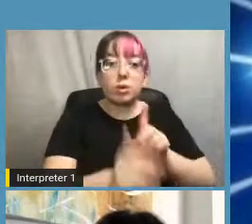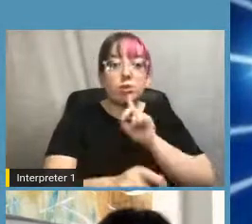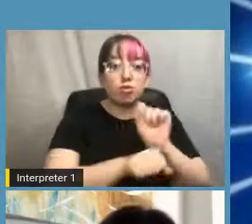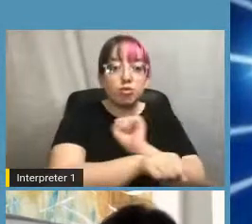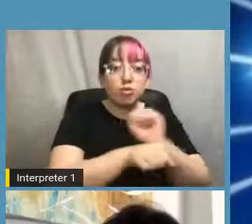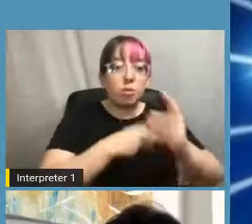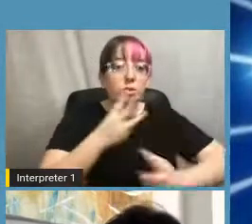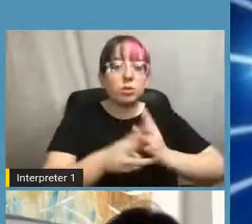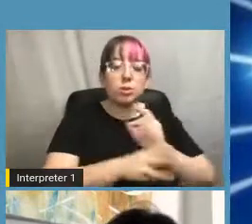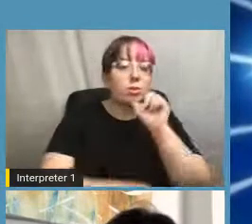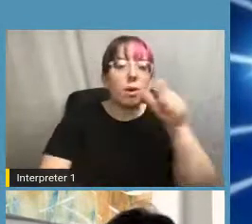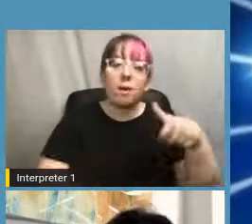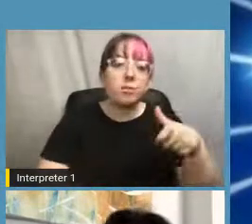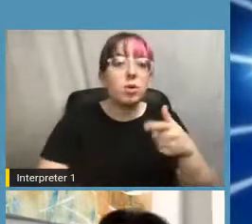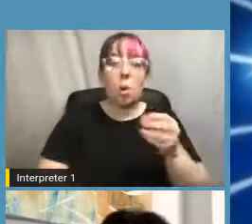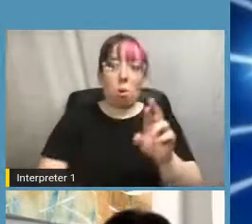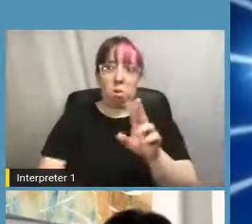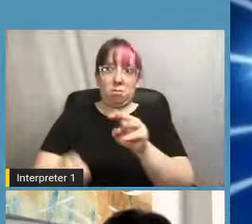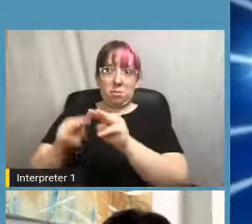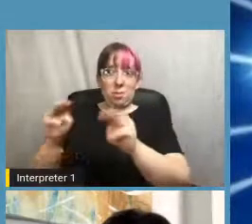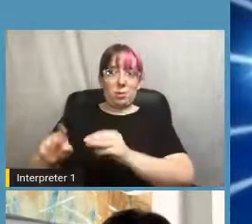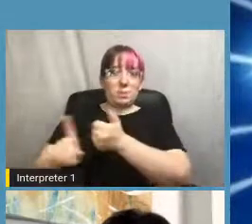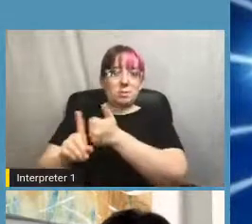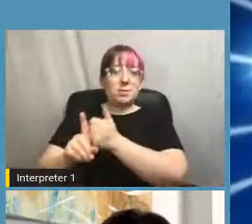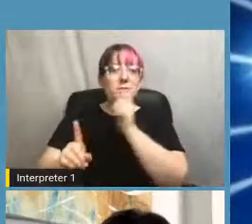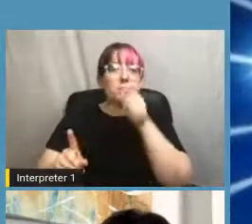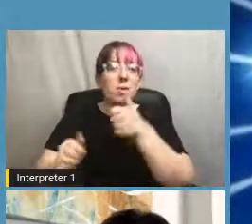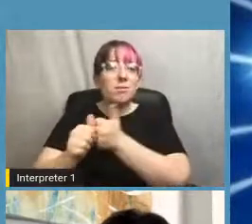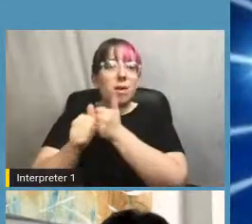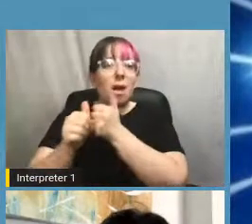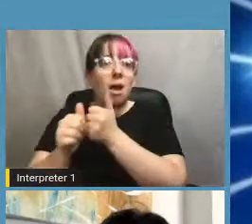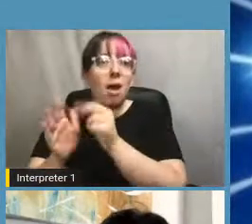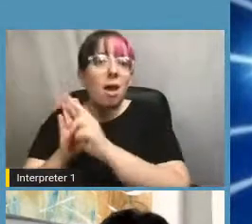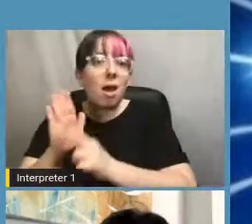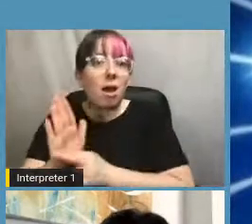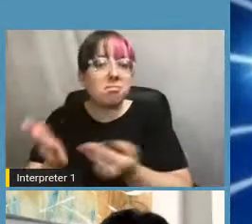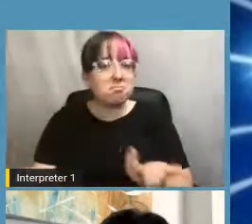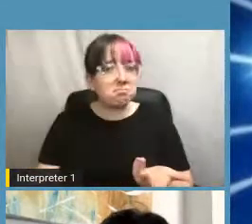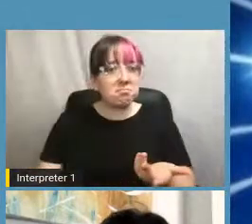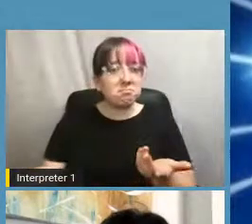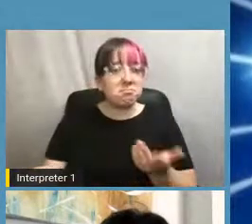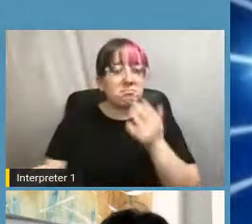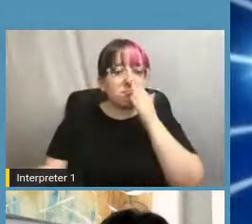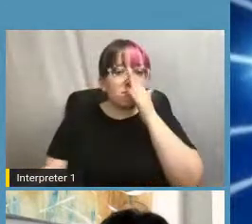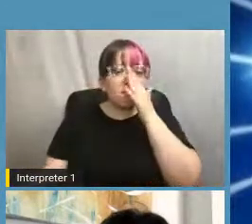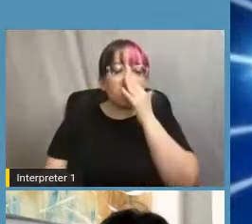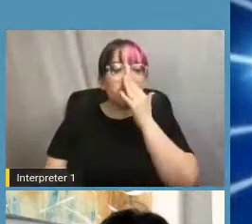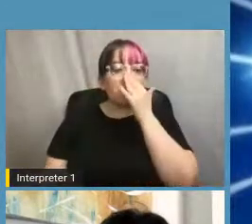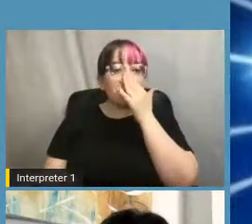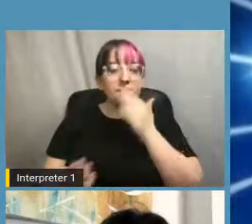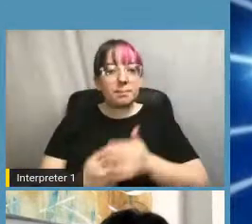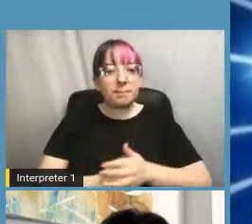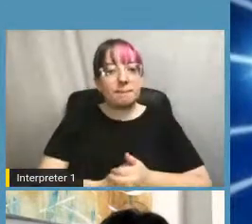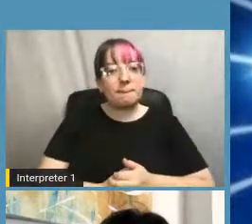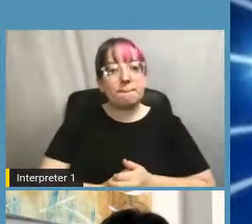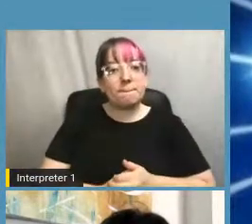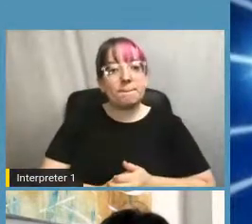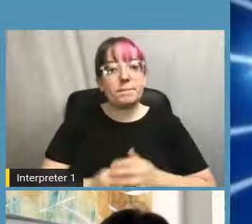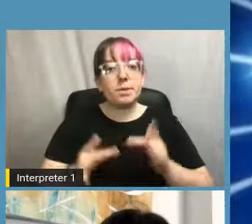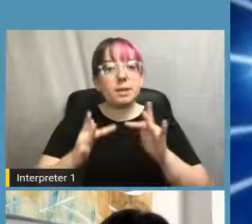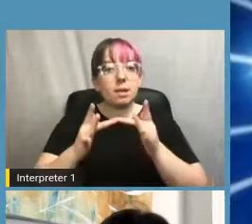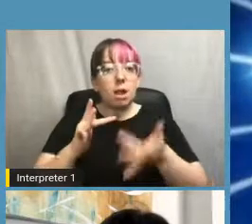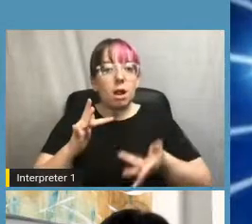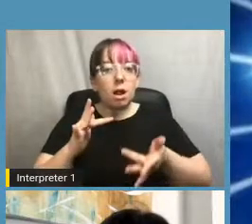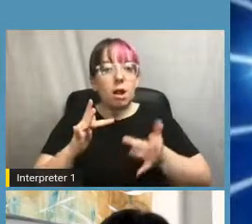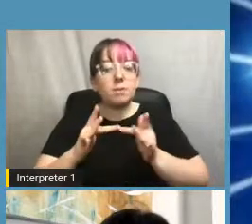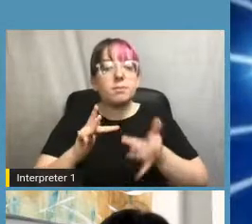museum itself. Okay, there was an exhibition I saw that was really jarring because it was